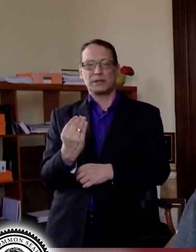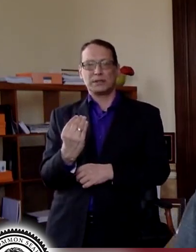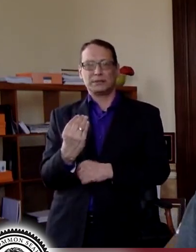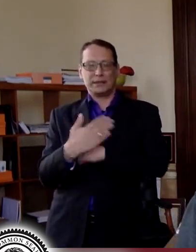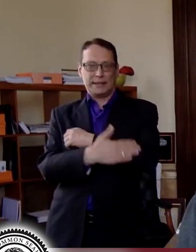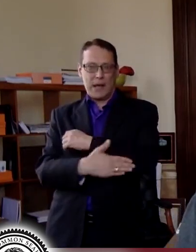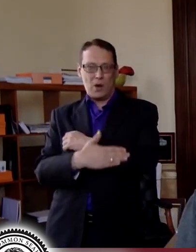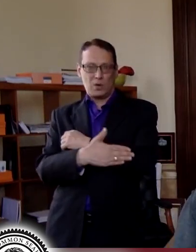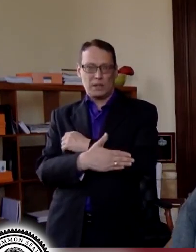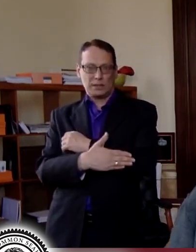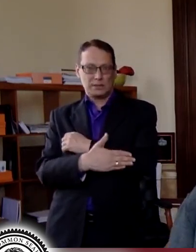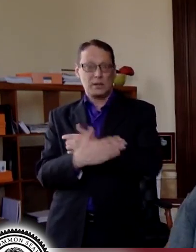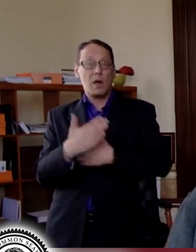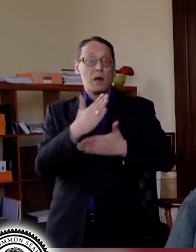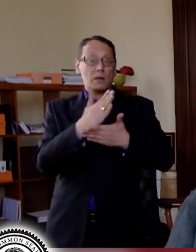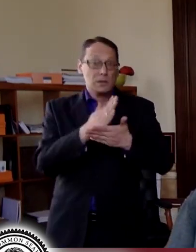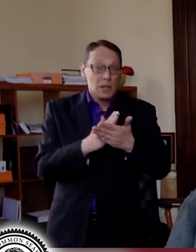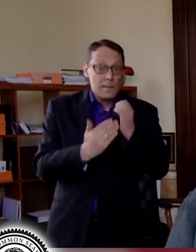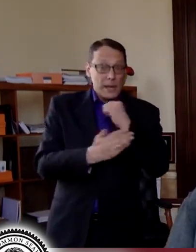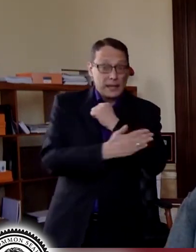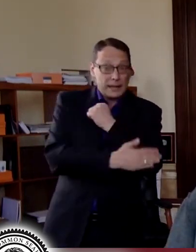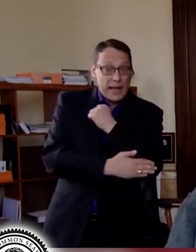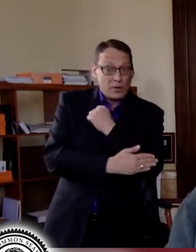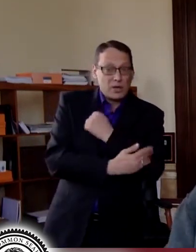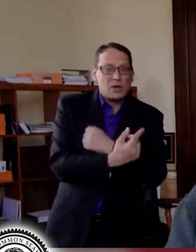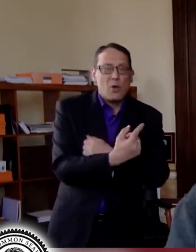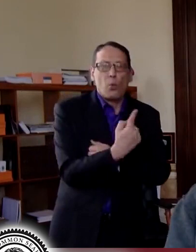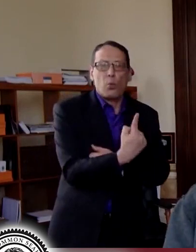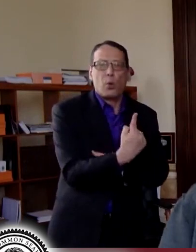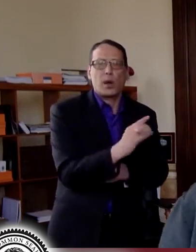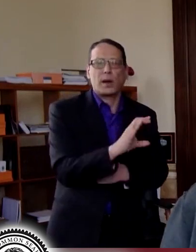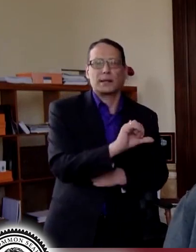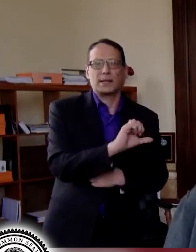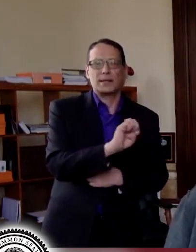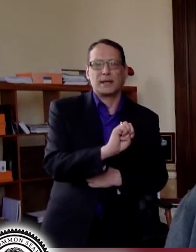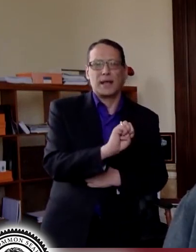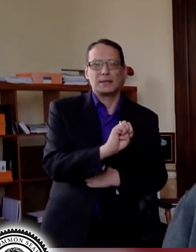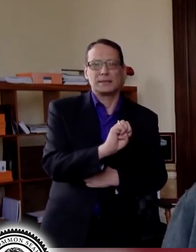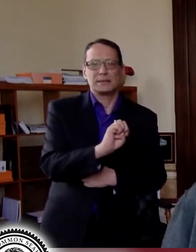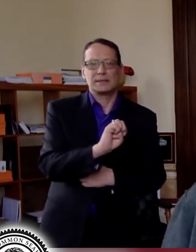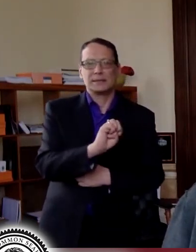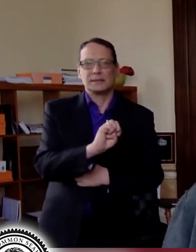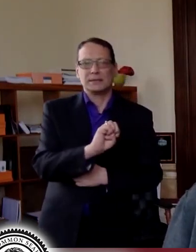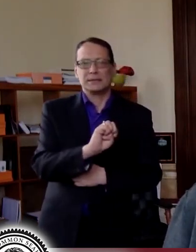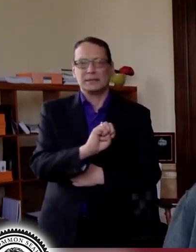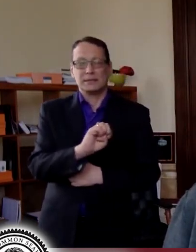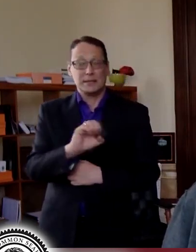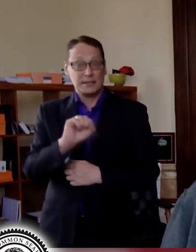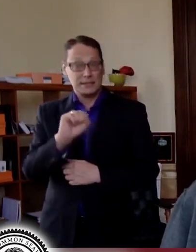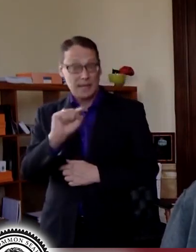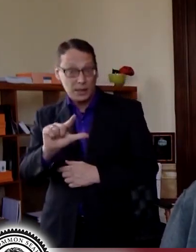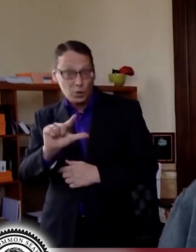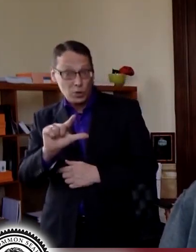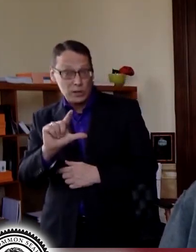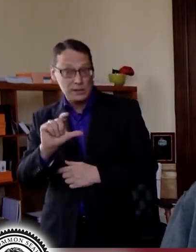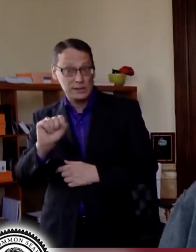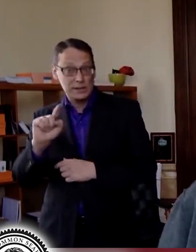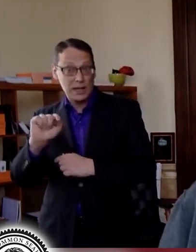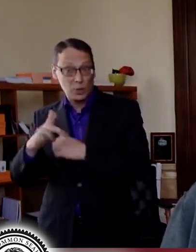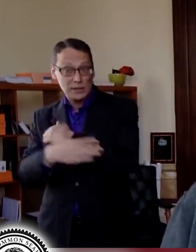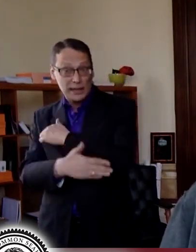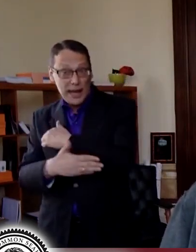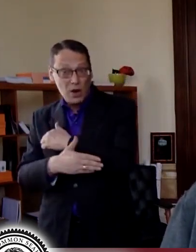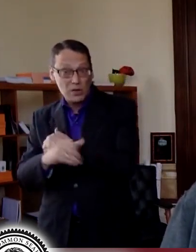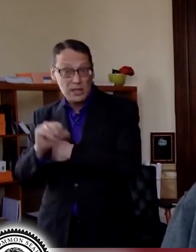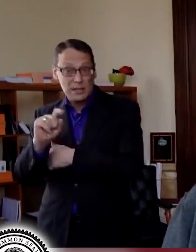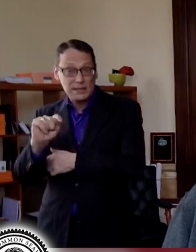case. The city of St. Louis City County, and St. Charles, we have 4,000 cases. So we're just not